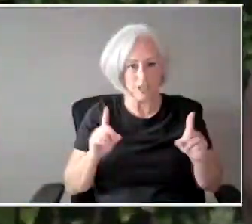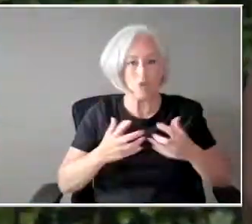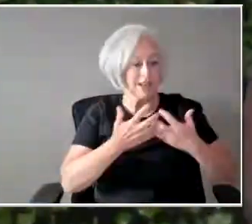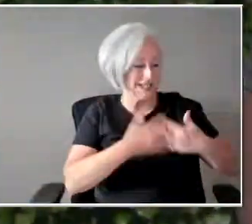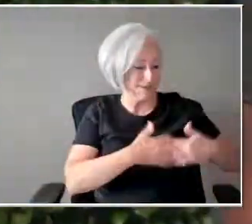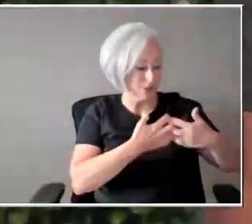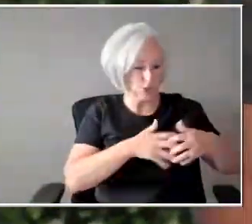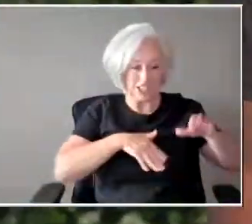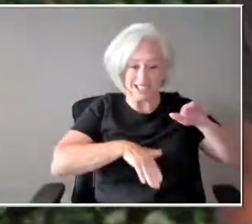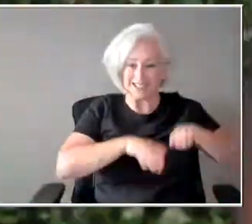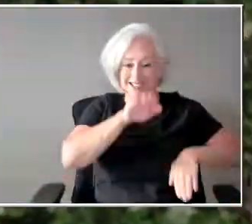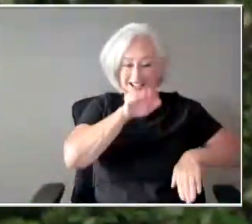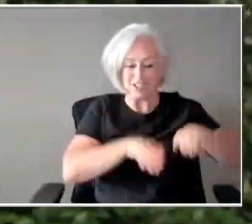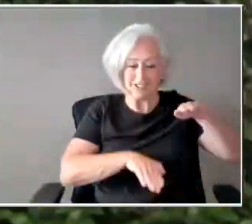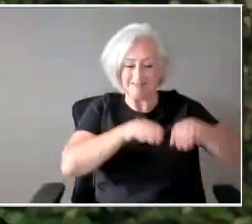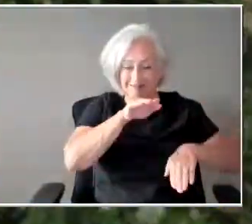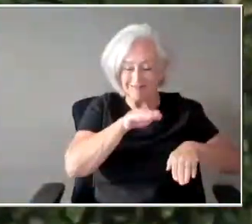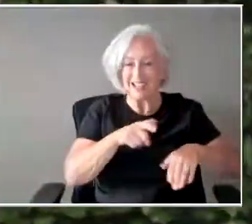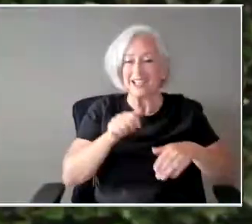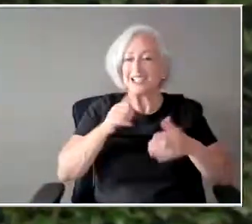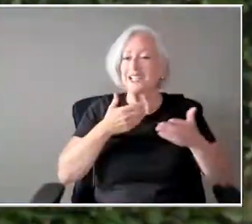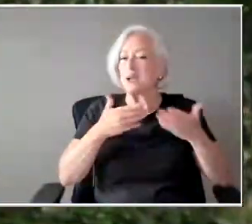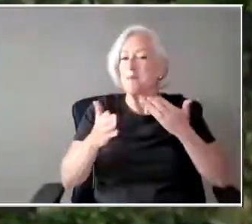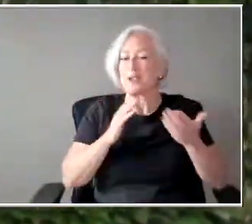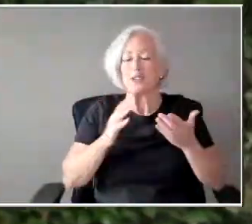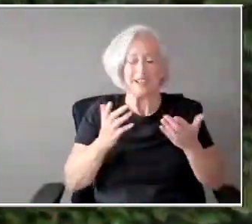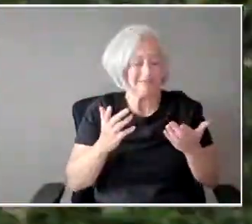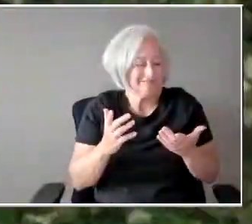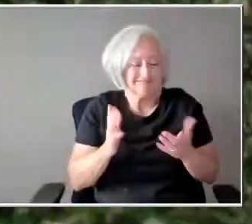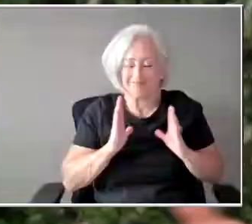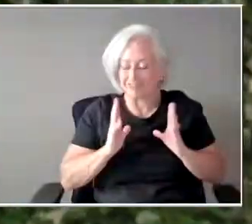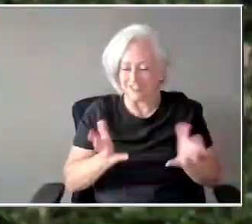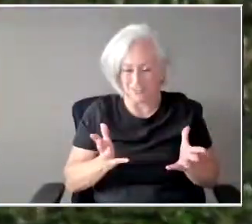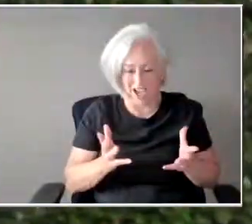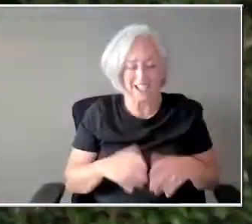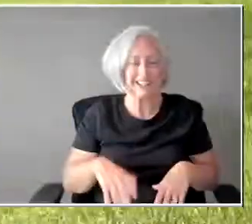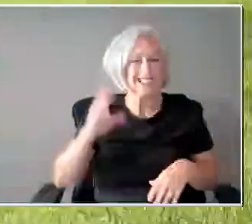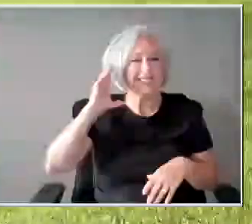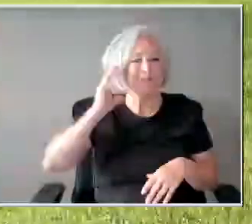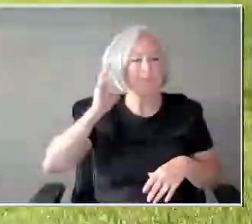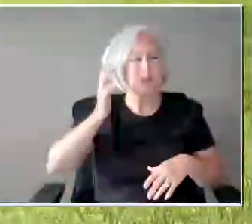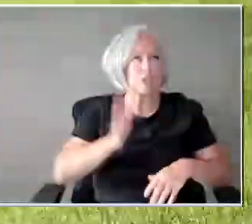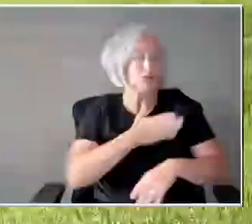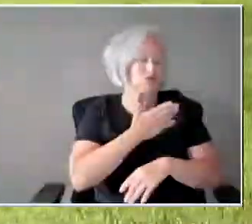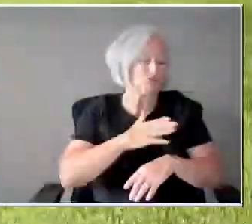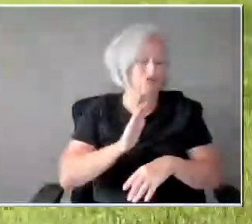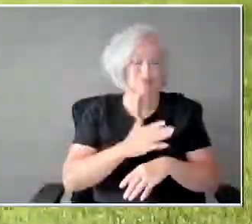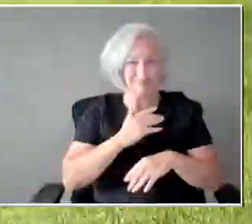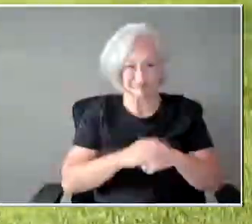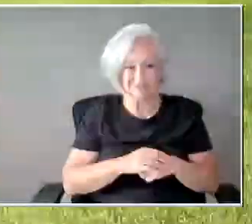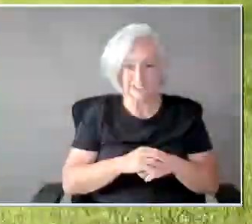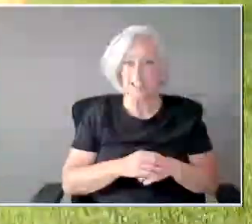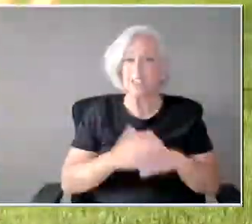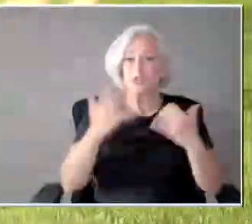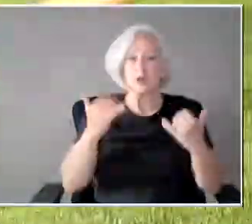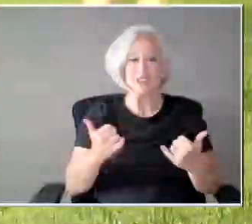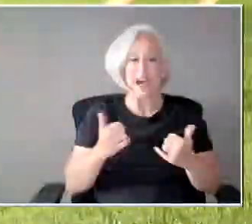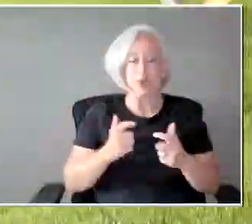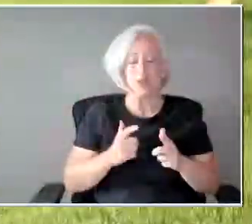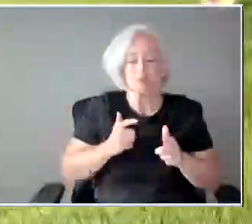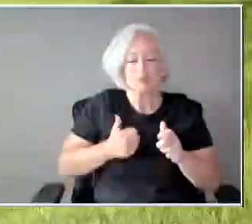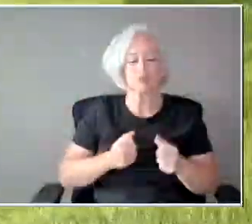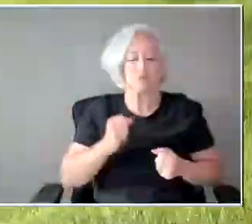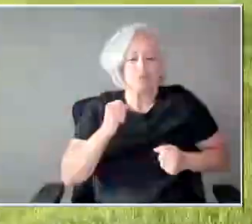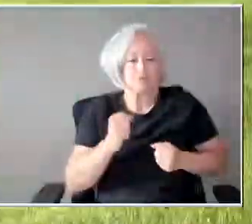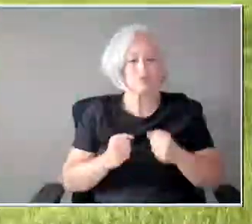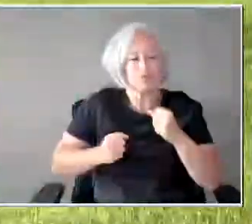the music going. Exactly. You're ready to go. Okay, so he's going to jog. This is the third. This is the intensity. Exactly. Now he's going to jog. He's going to continue to pick up his knees up